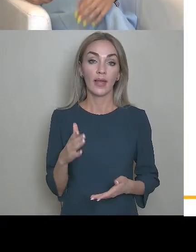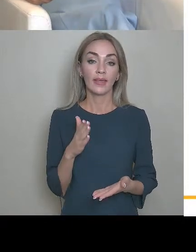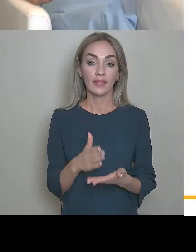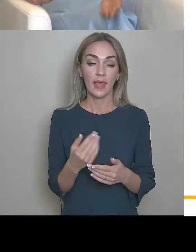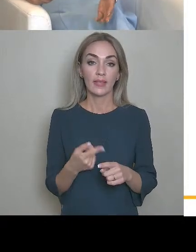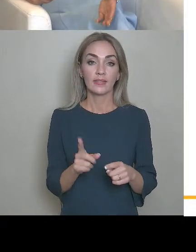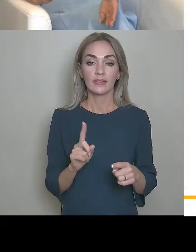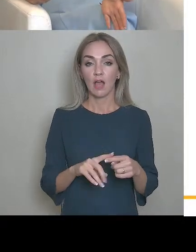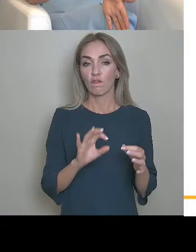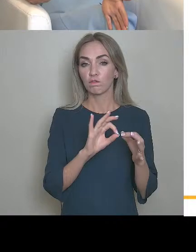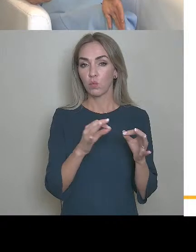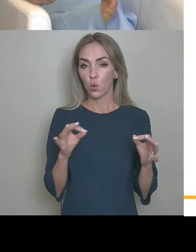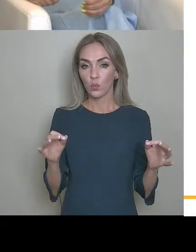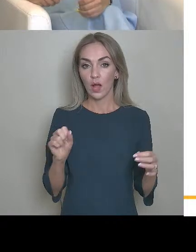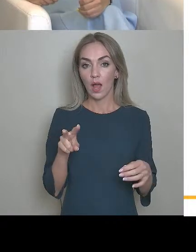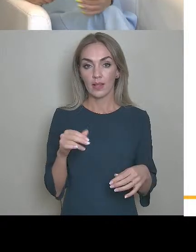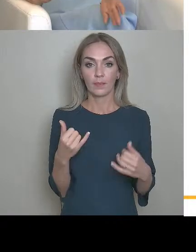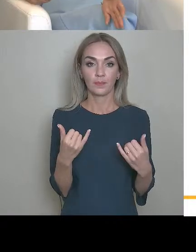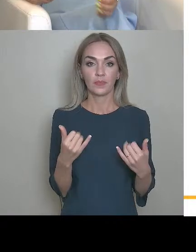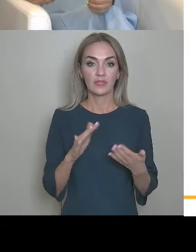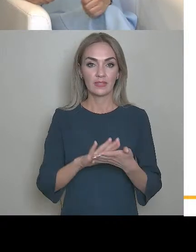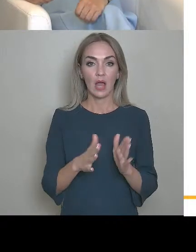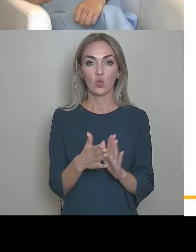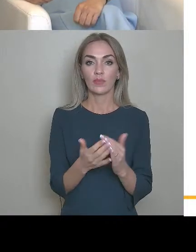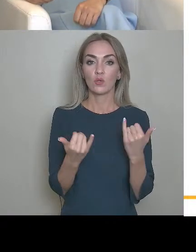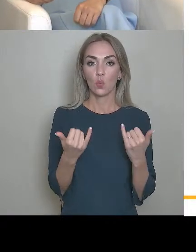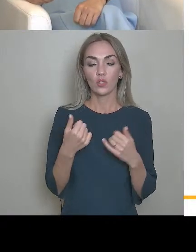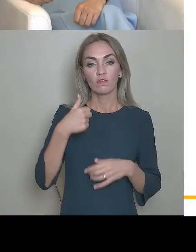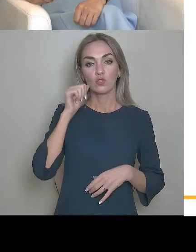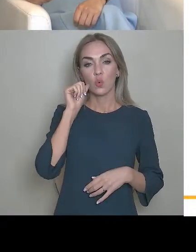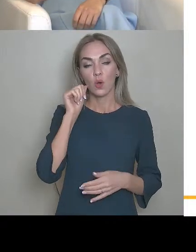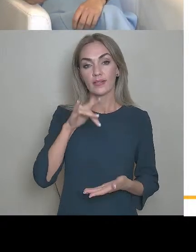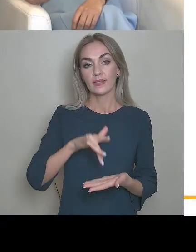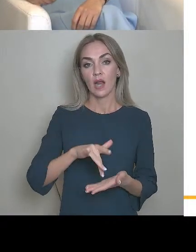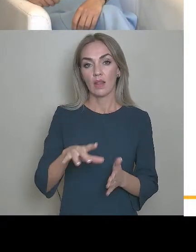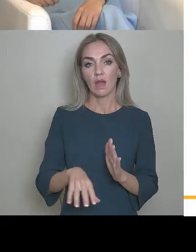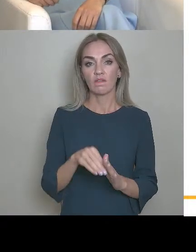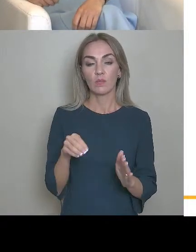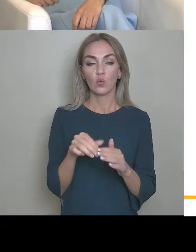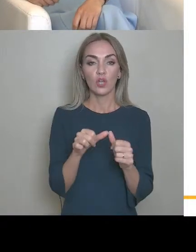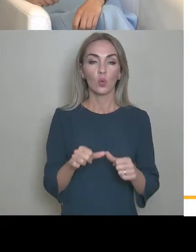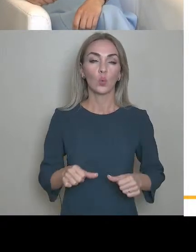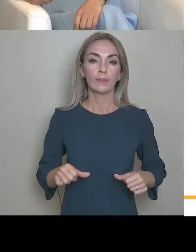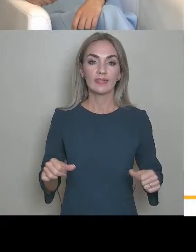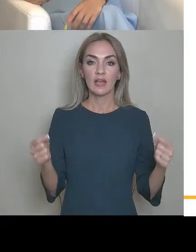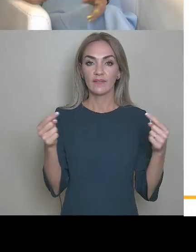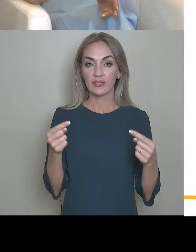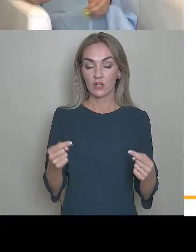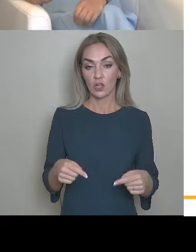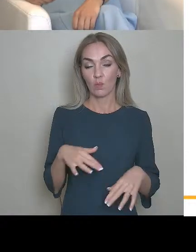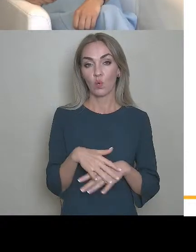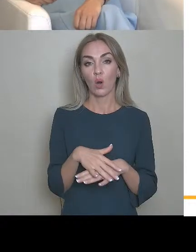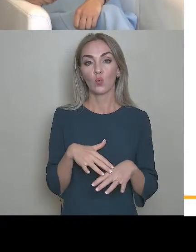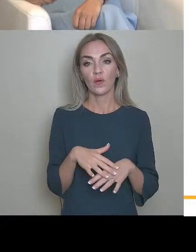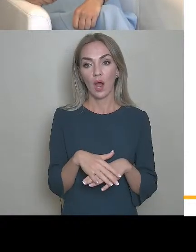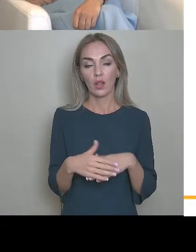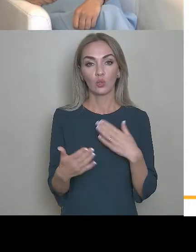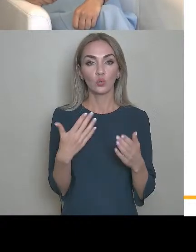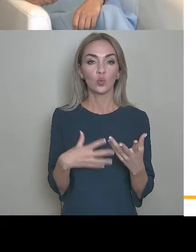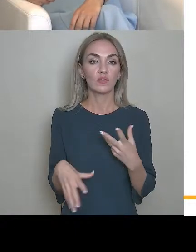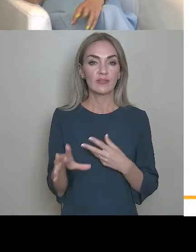with the number of voters under 10,000. The formula is here. Yesterday, the CEC defined and